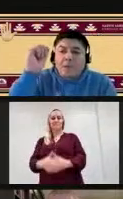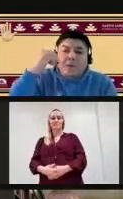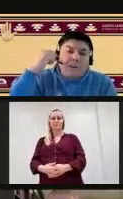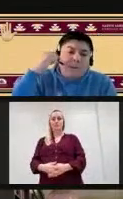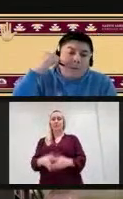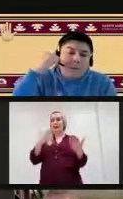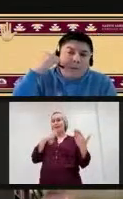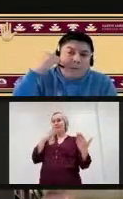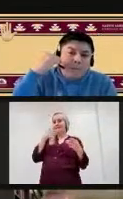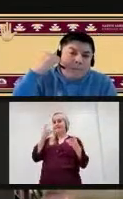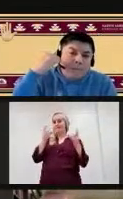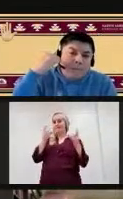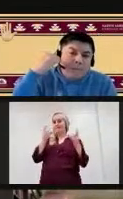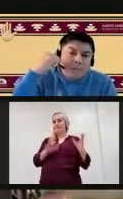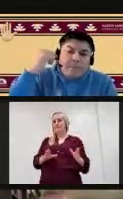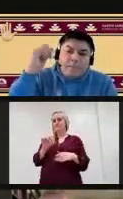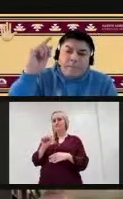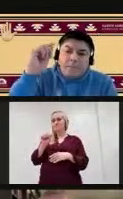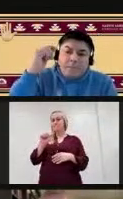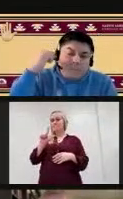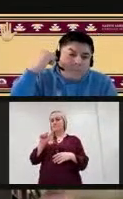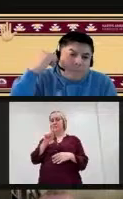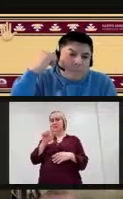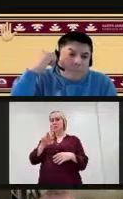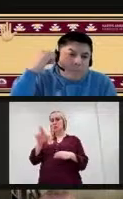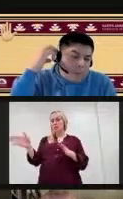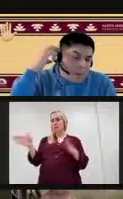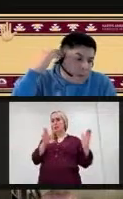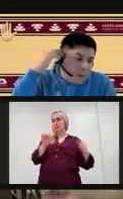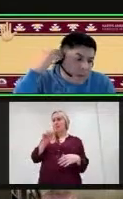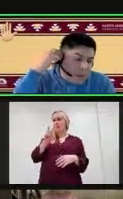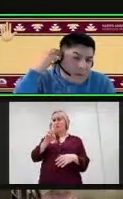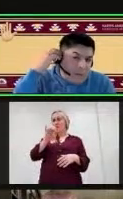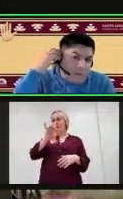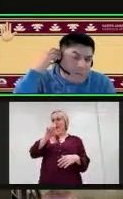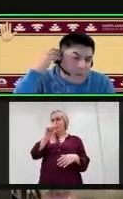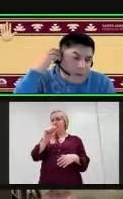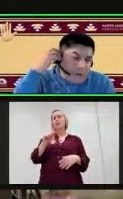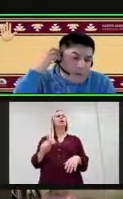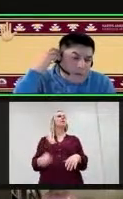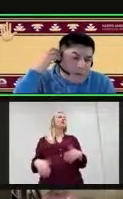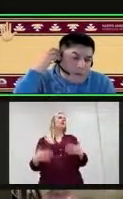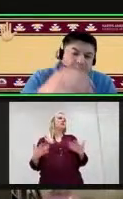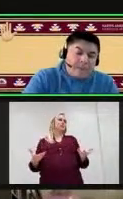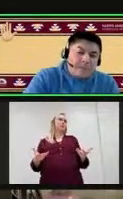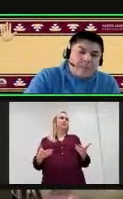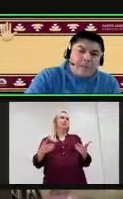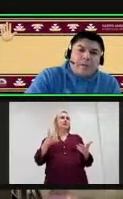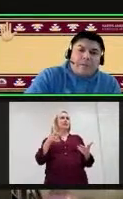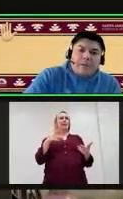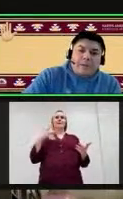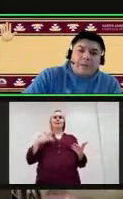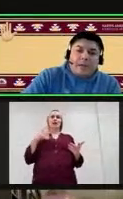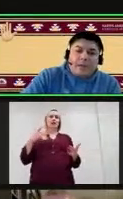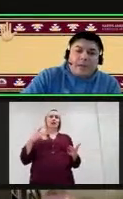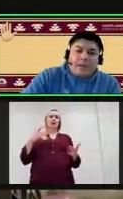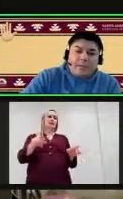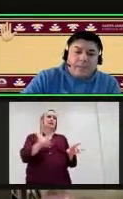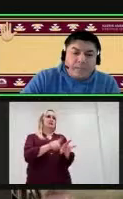Thank you, Director Salazar. Director Avila? Yeah, I really I feel the same sentiment